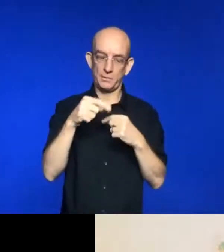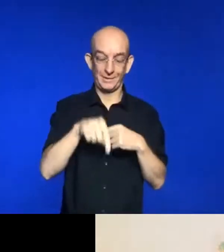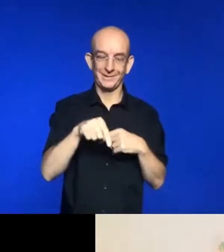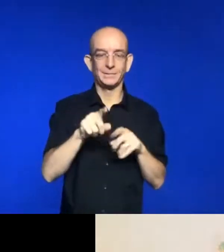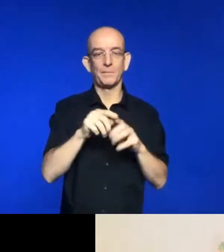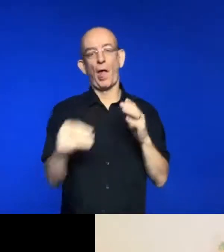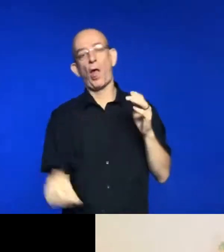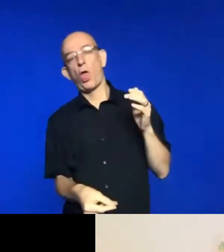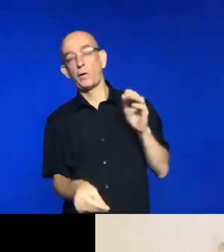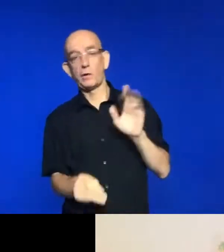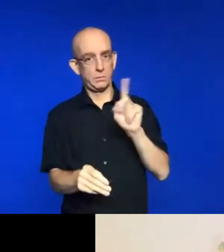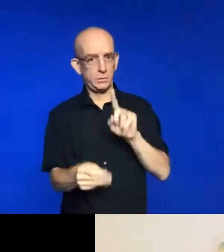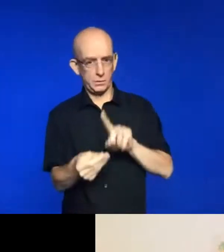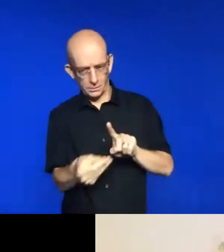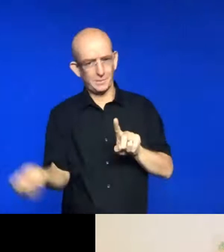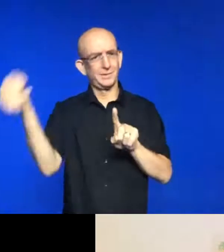exacerbated barriers